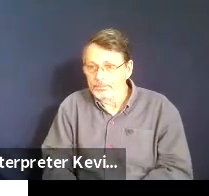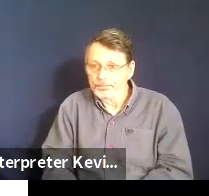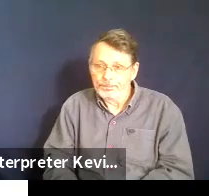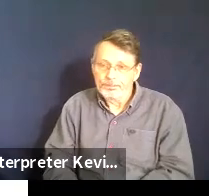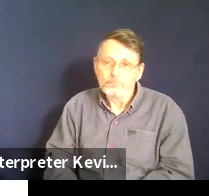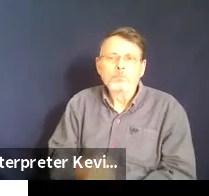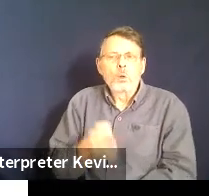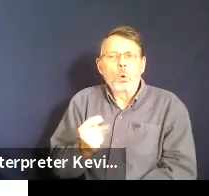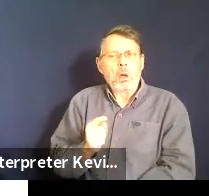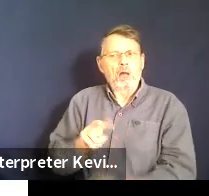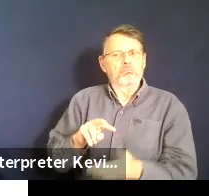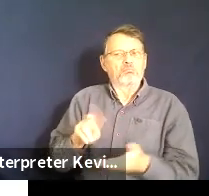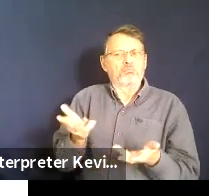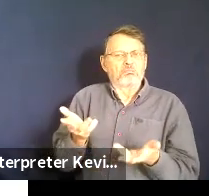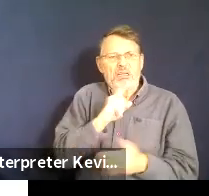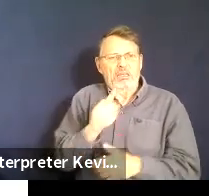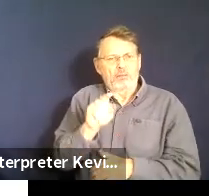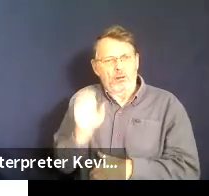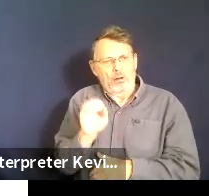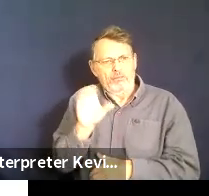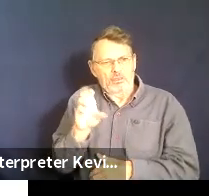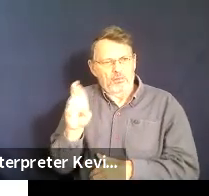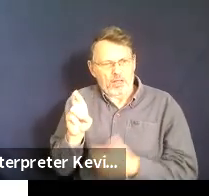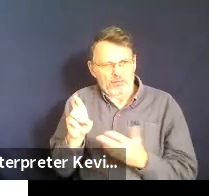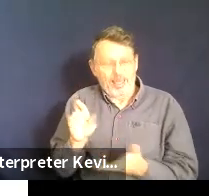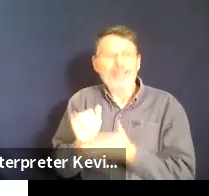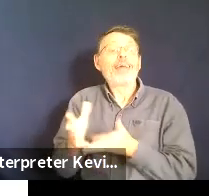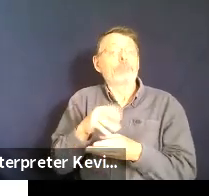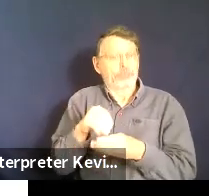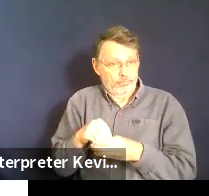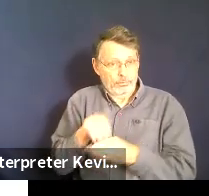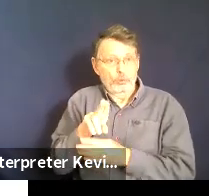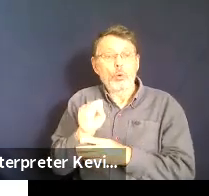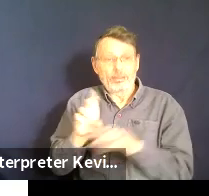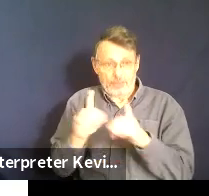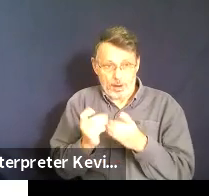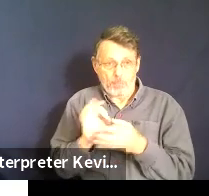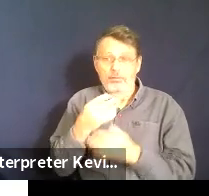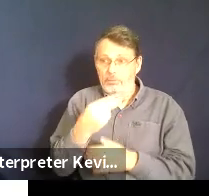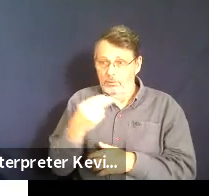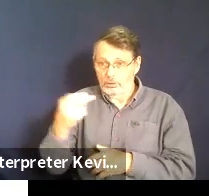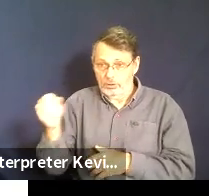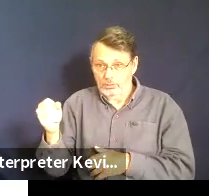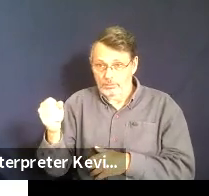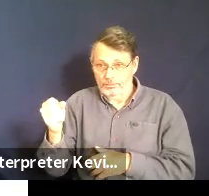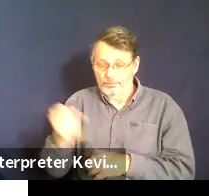What is the Office for Civil Rights? It is part of the U.S. Department of Health and Human